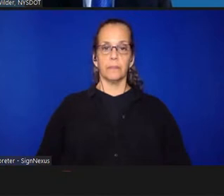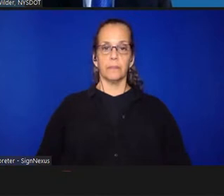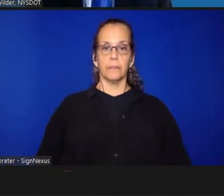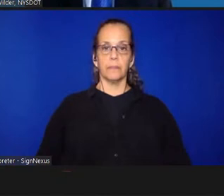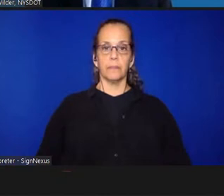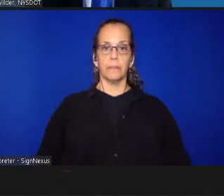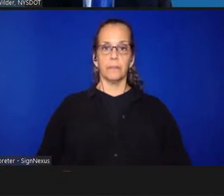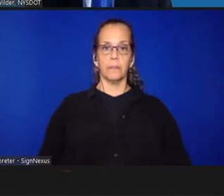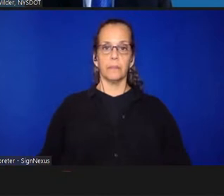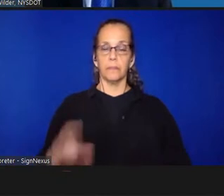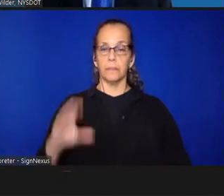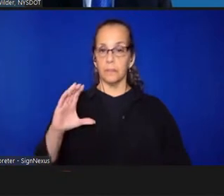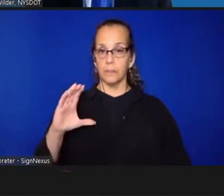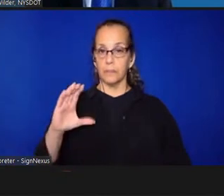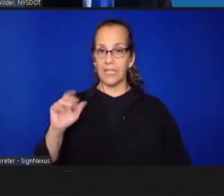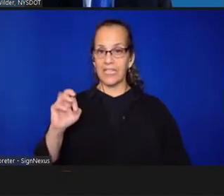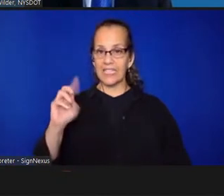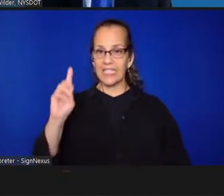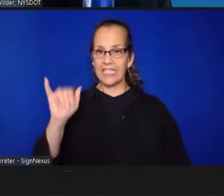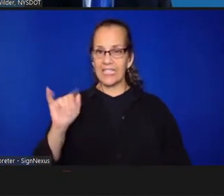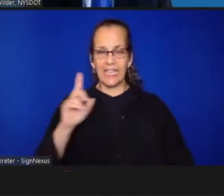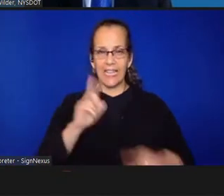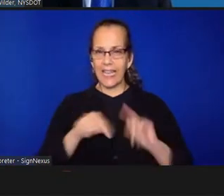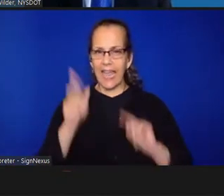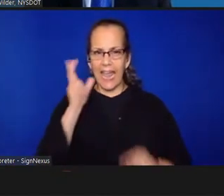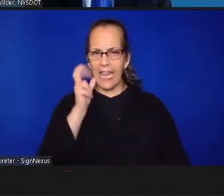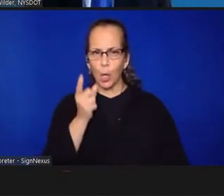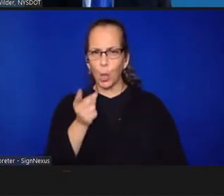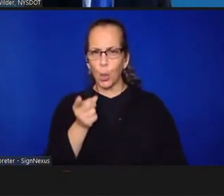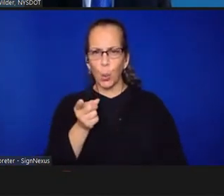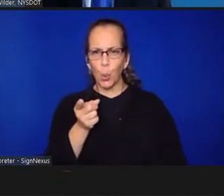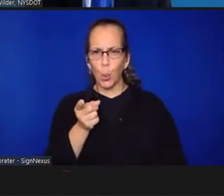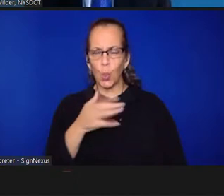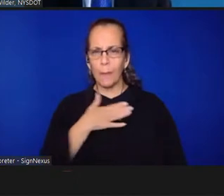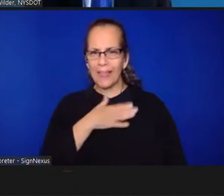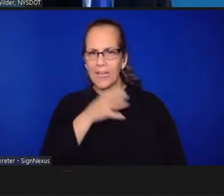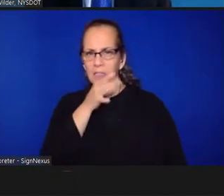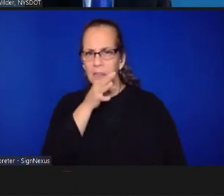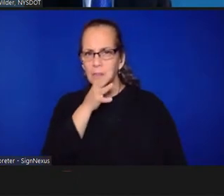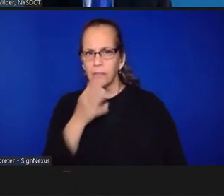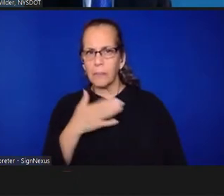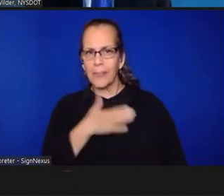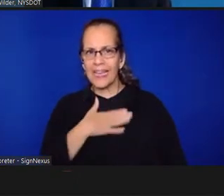Cindy you are unmuted but we can't hear you you may begin your remarks